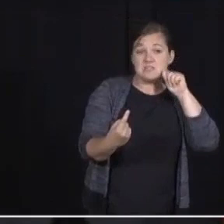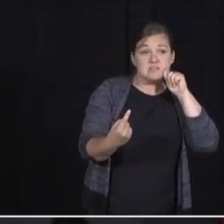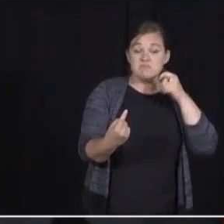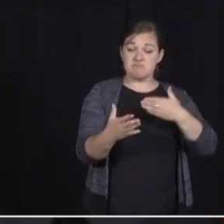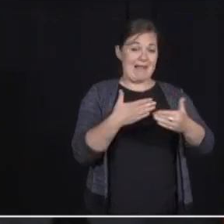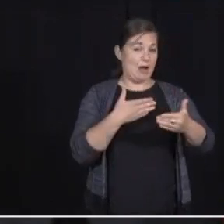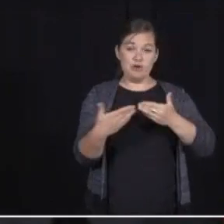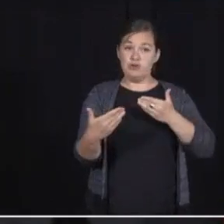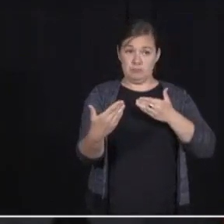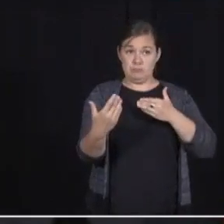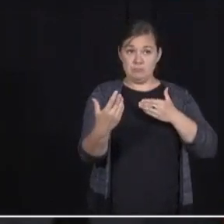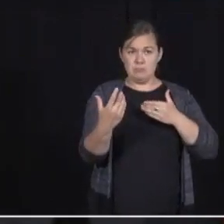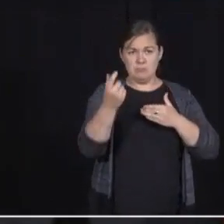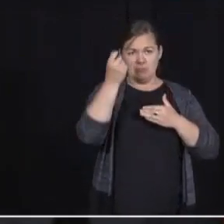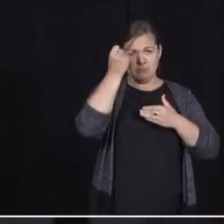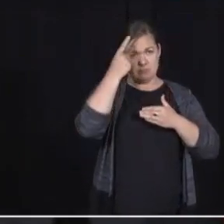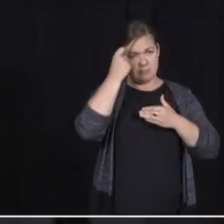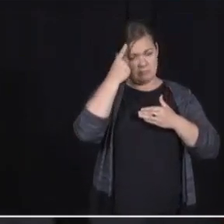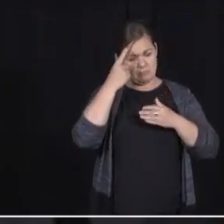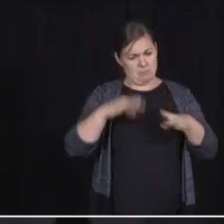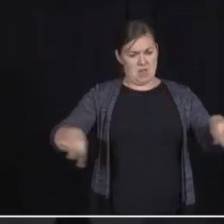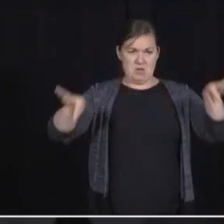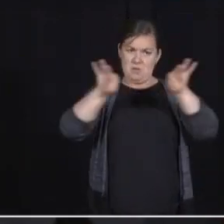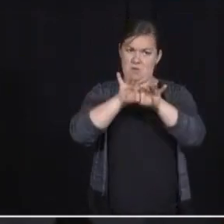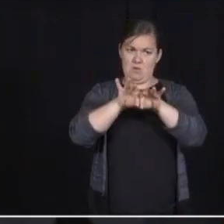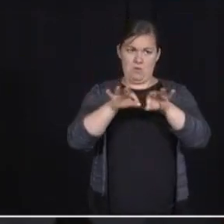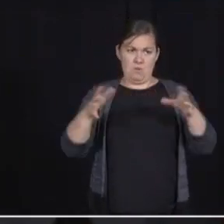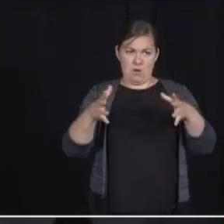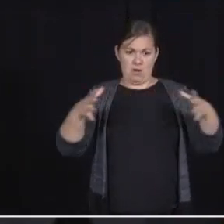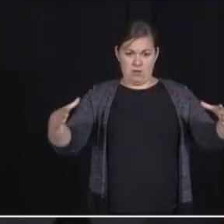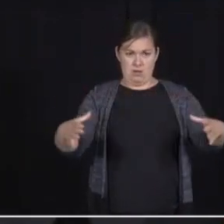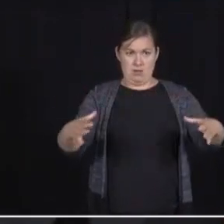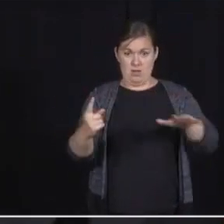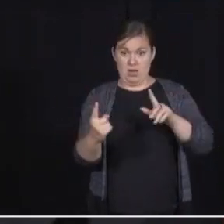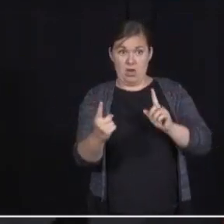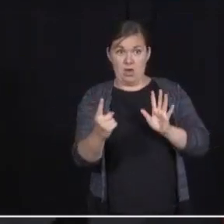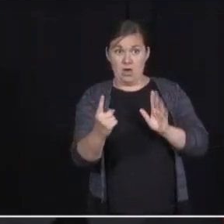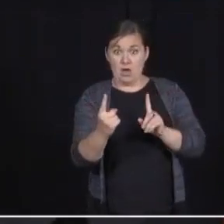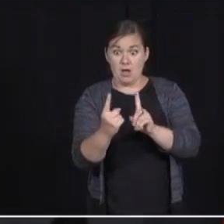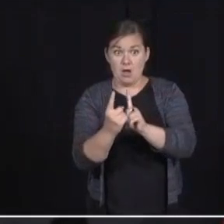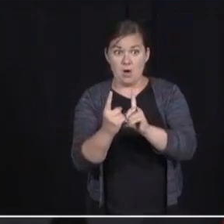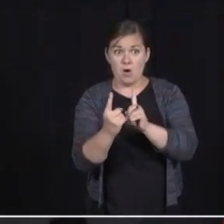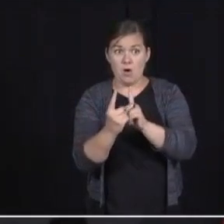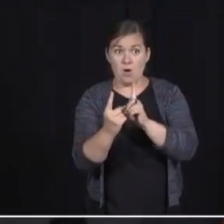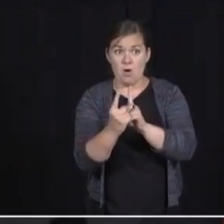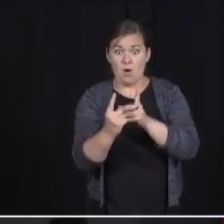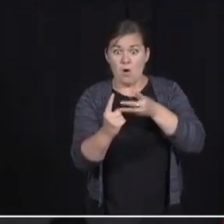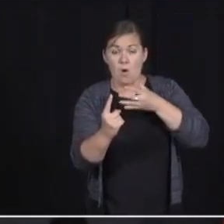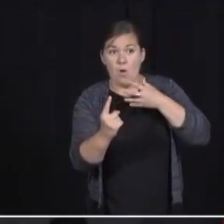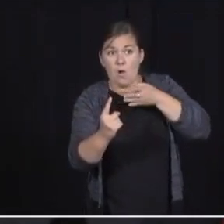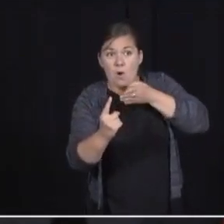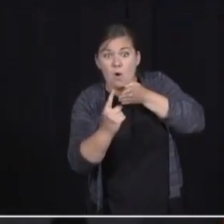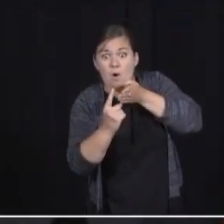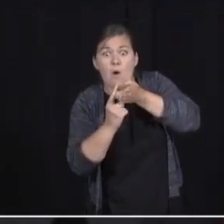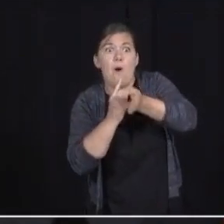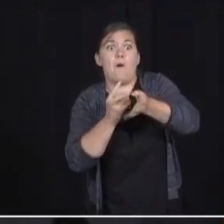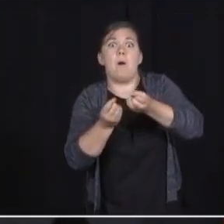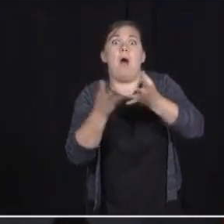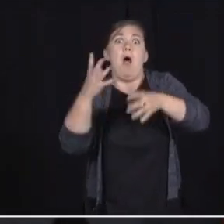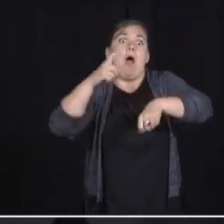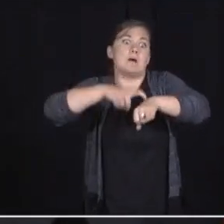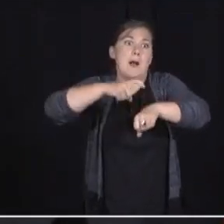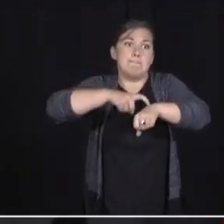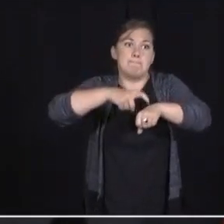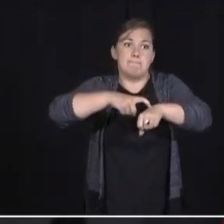we're talking about within 2 meters for over 15 minutes is the usual thing for contact follow-up. So to be safe, we take the whole classroom, including